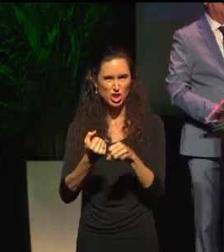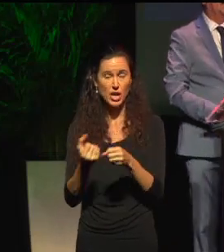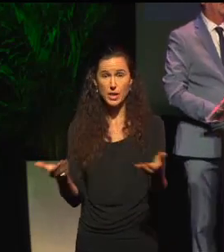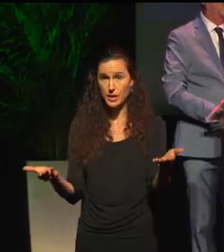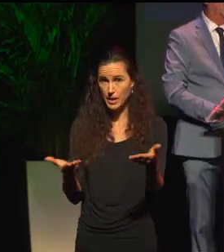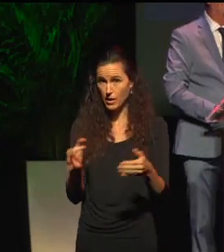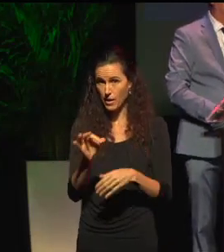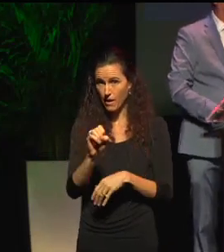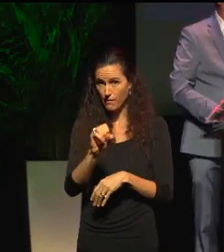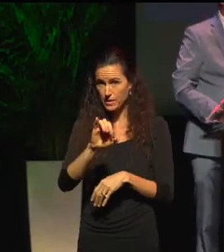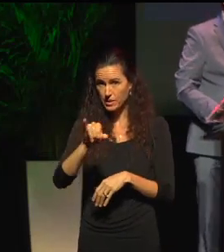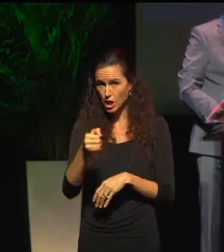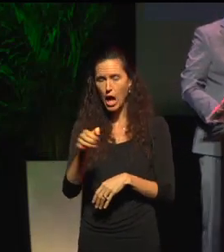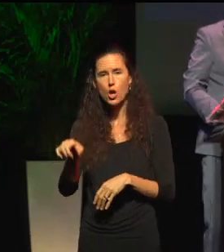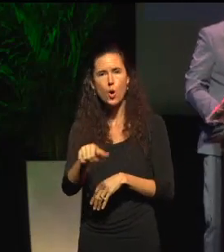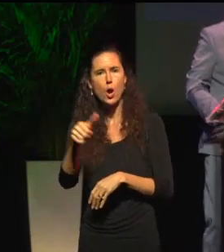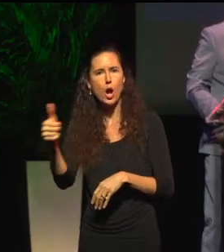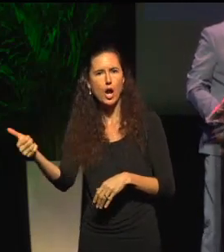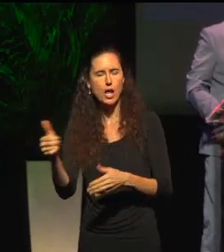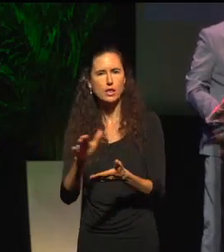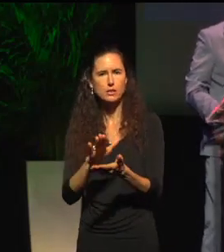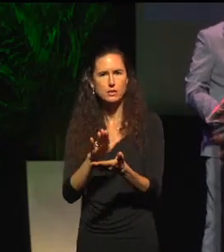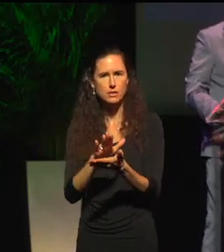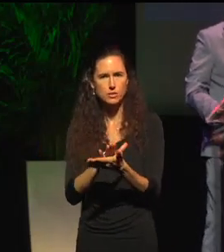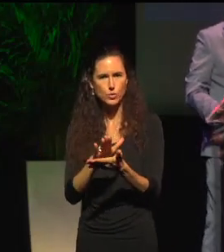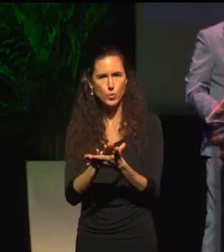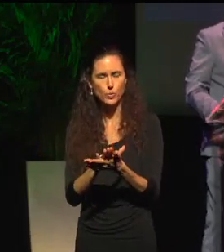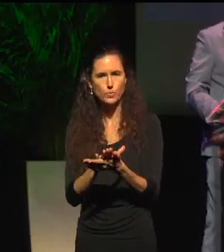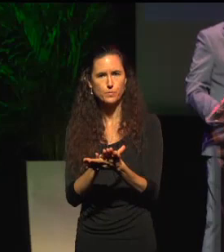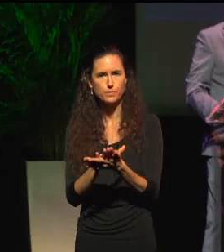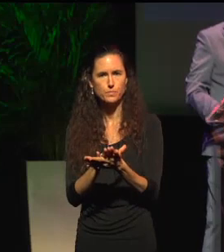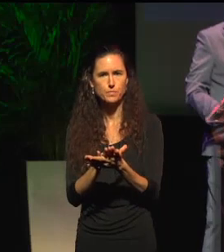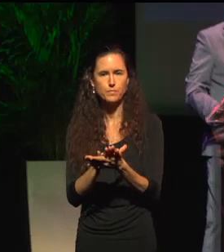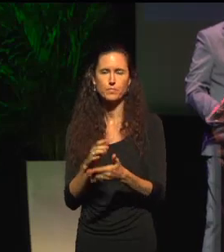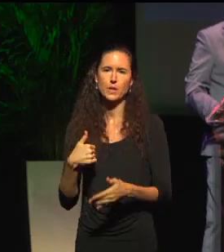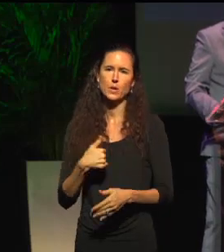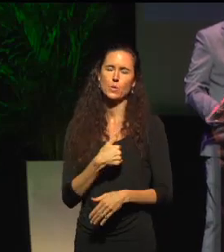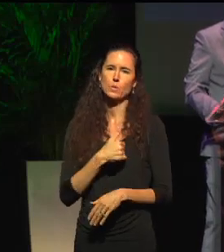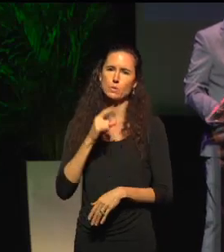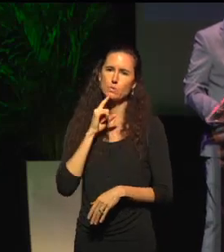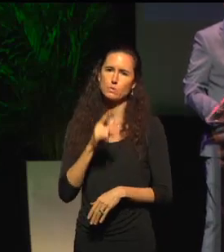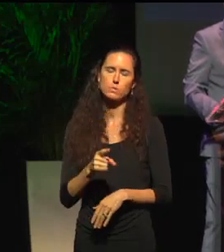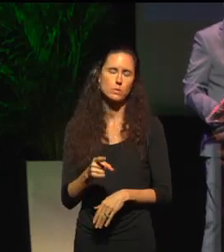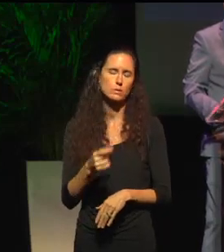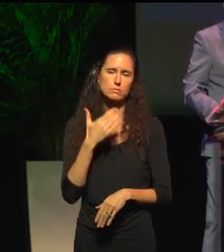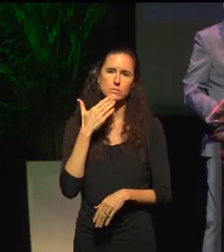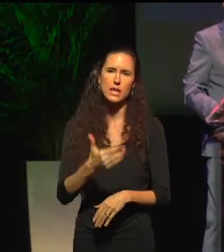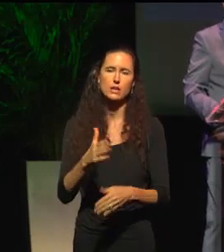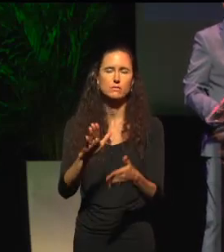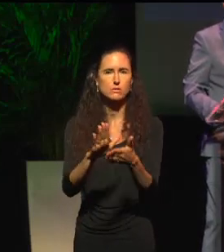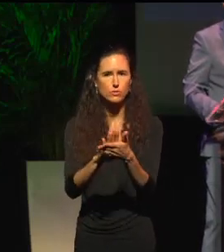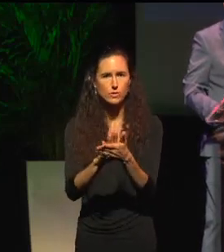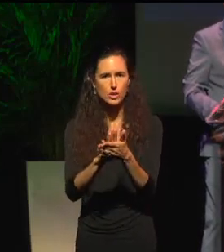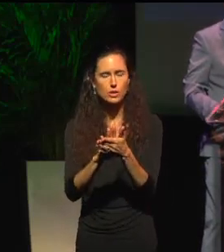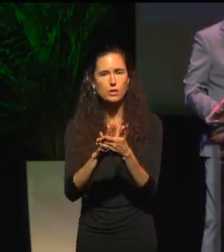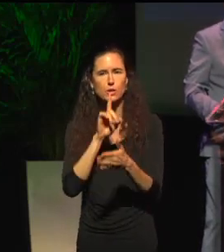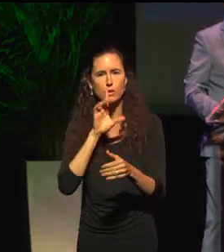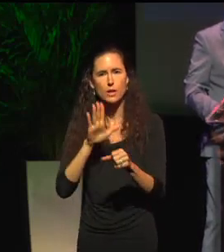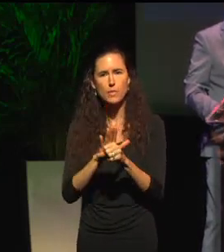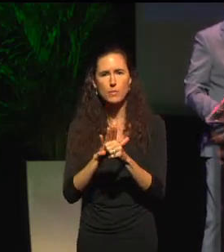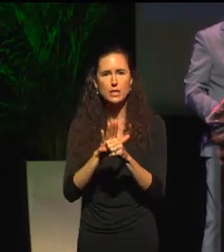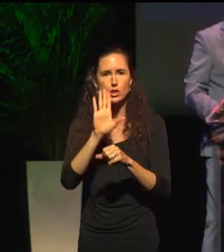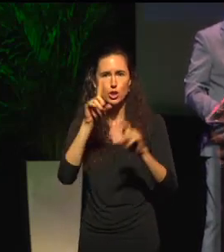FSCJ or at another educational institution. We applaud your commitment to your educational goals and congratulate your